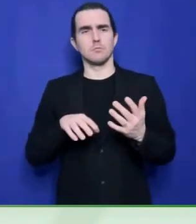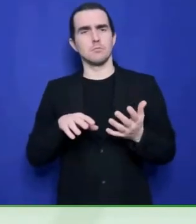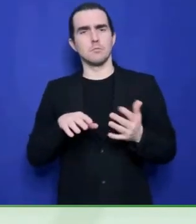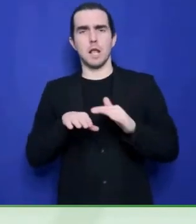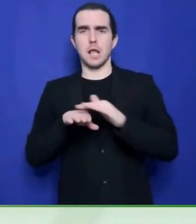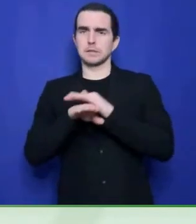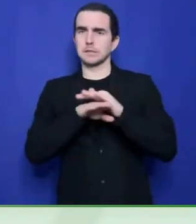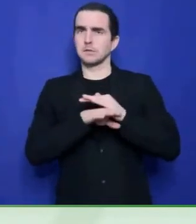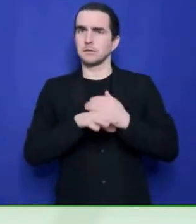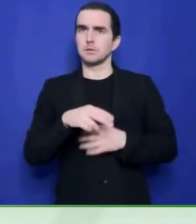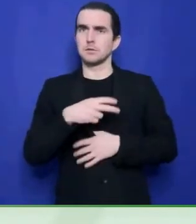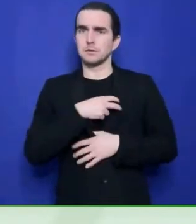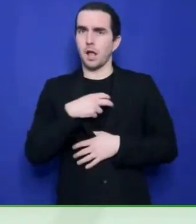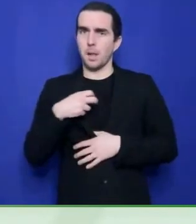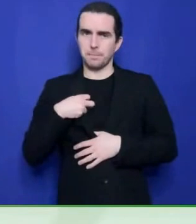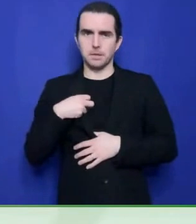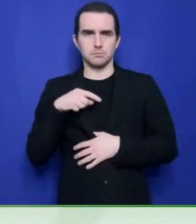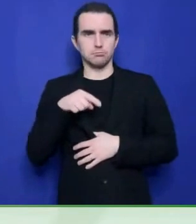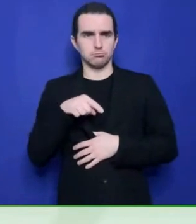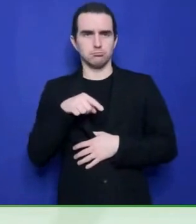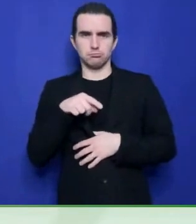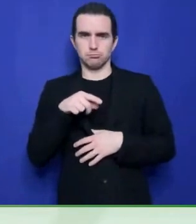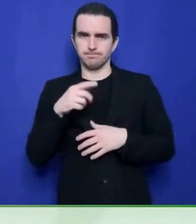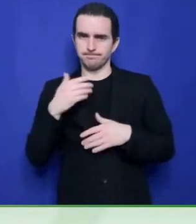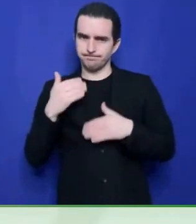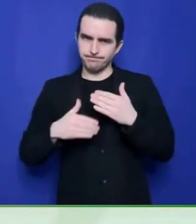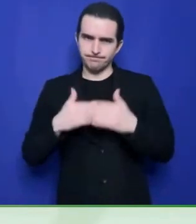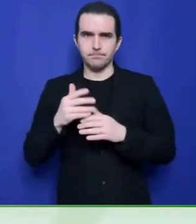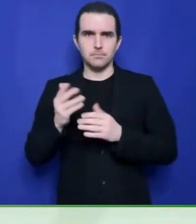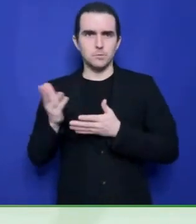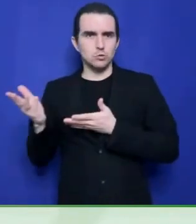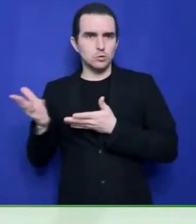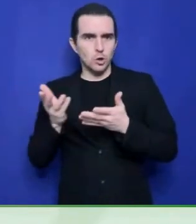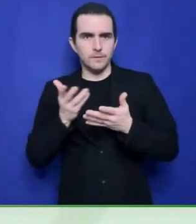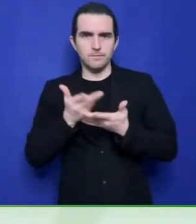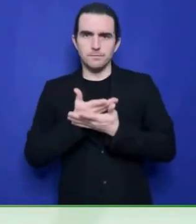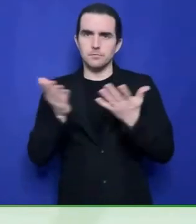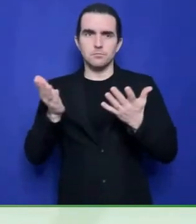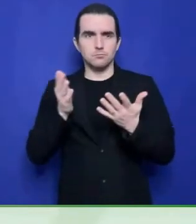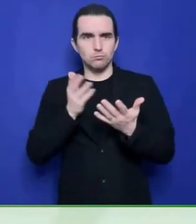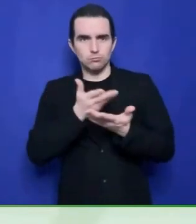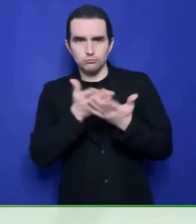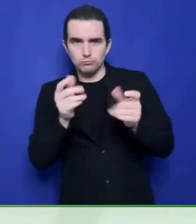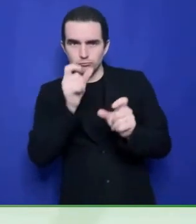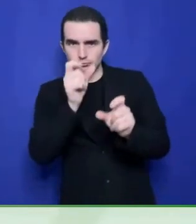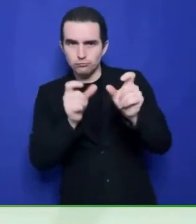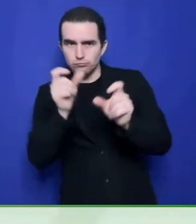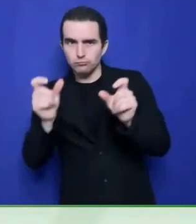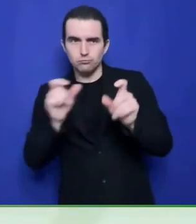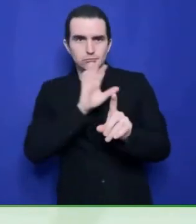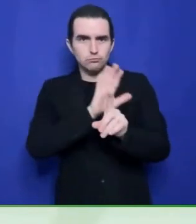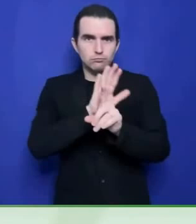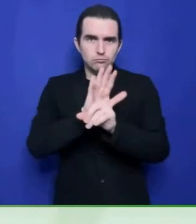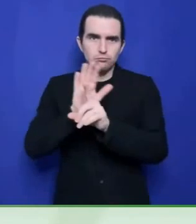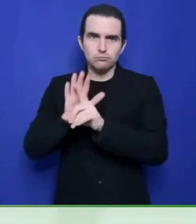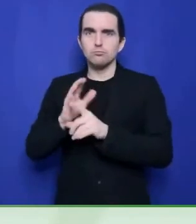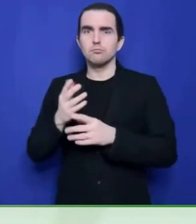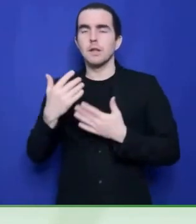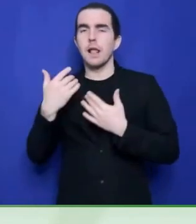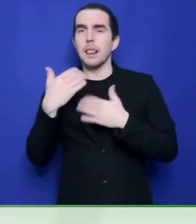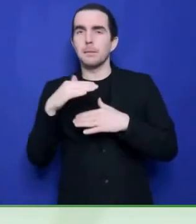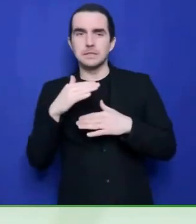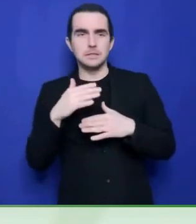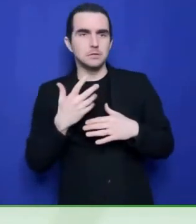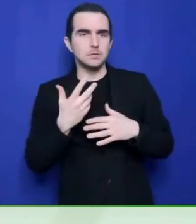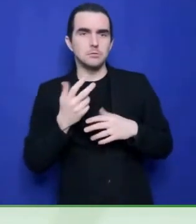Accessible Zagreb targets all people with limited mobility. It also promotes use of pedestrian